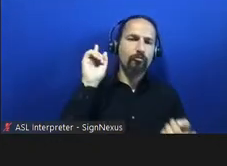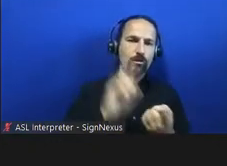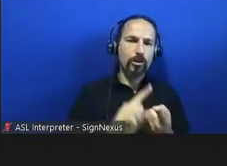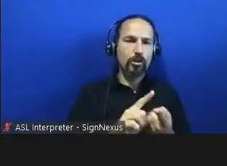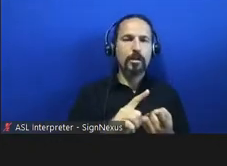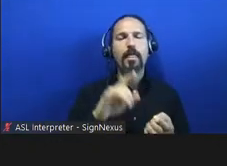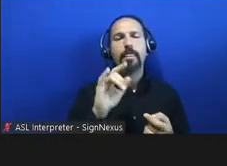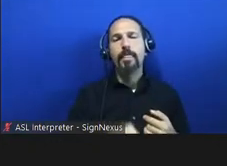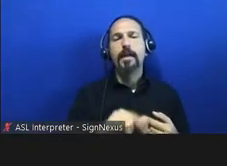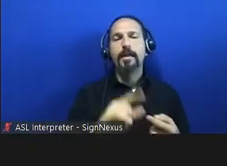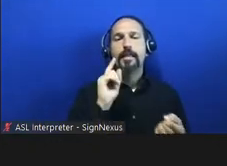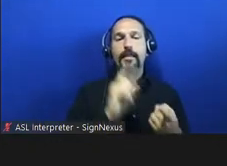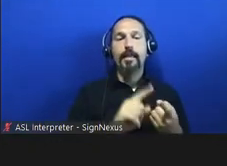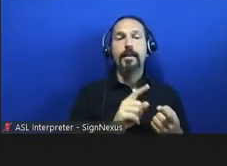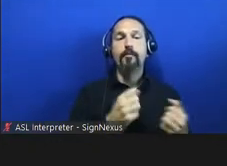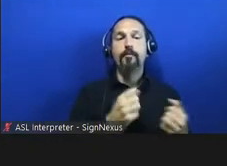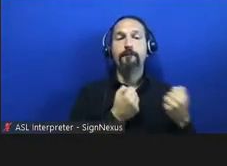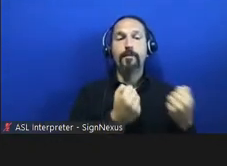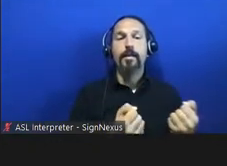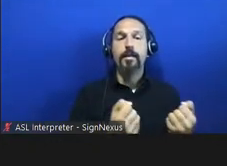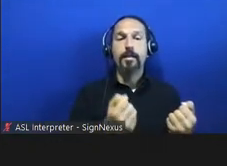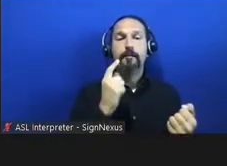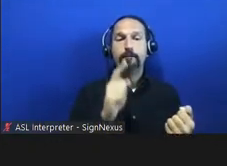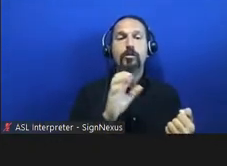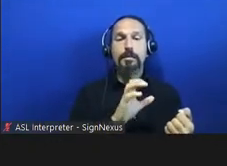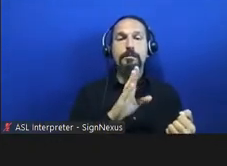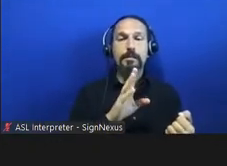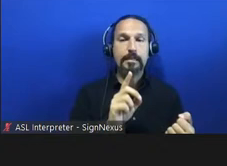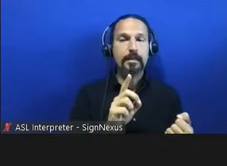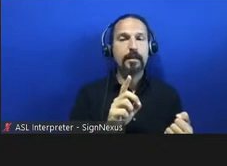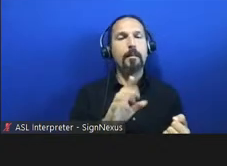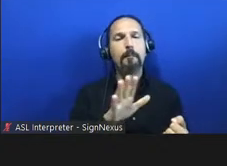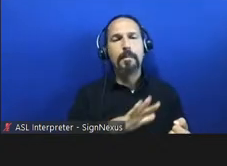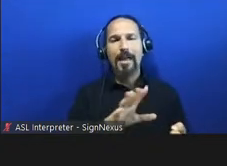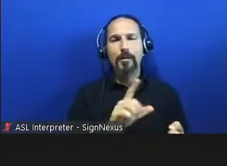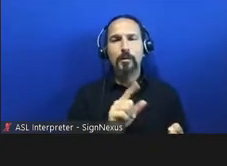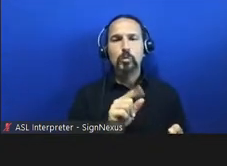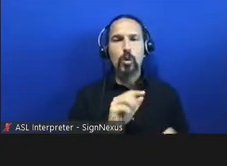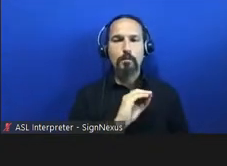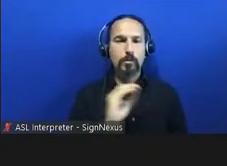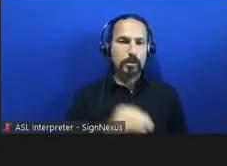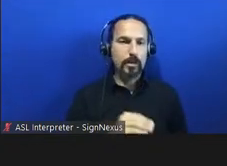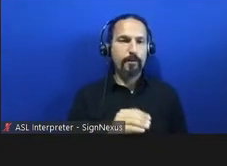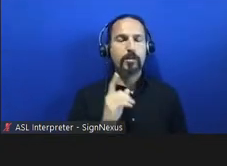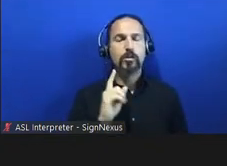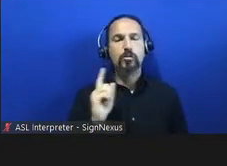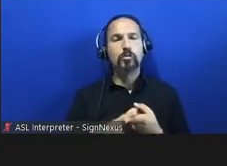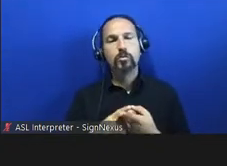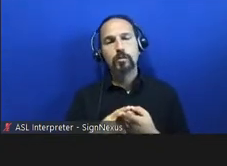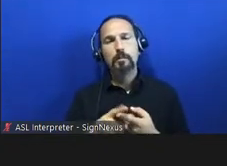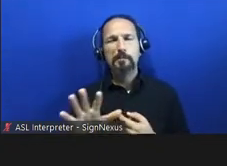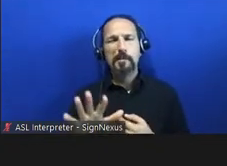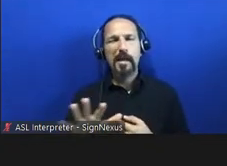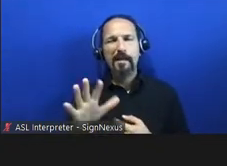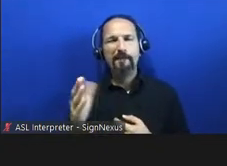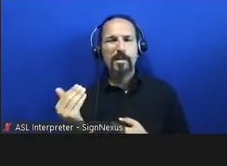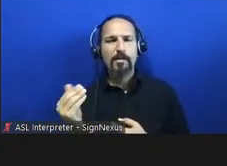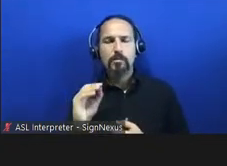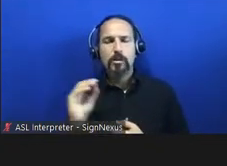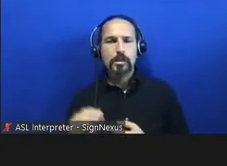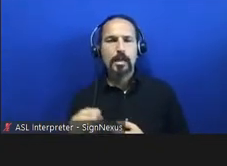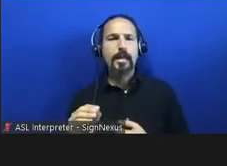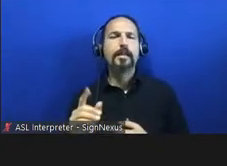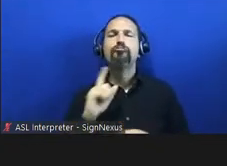there's a reduction of vehicles entering the Manhattan CBD of nearly 20 percent to roughly 15